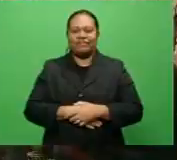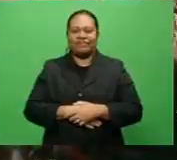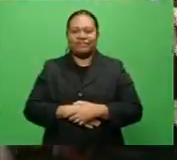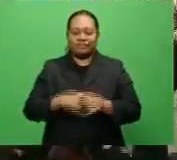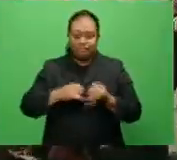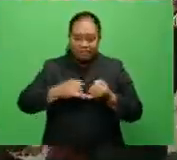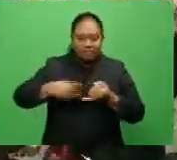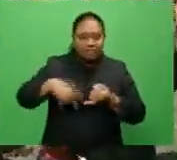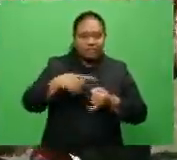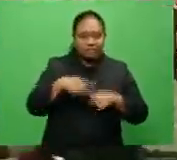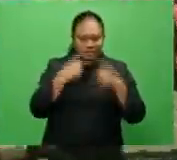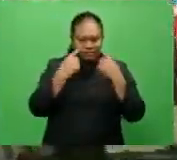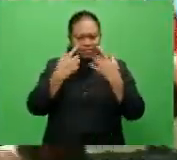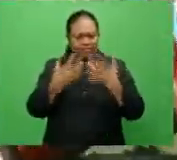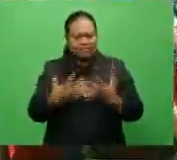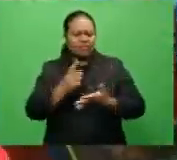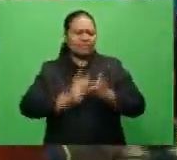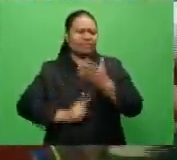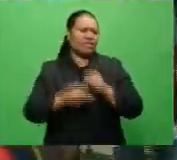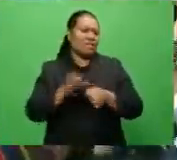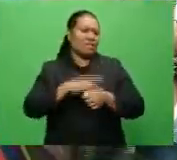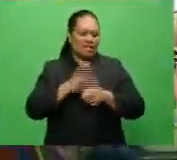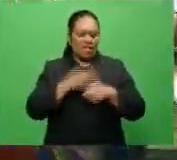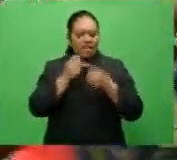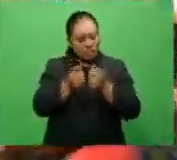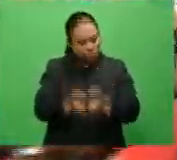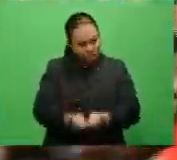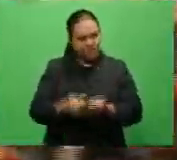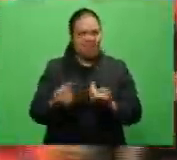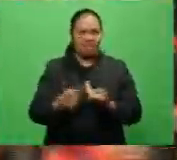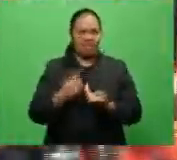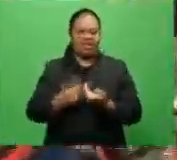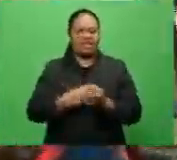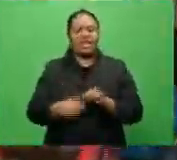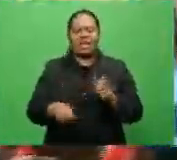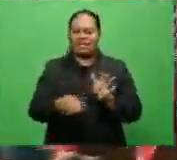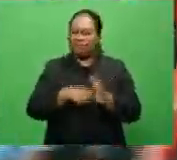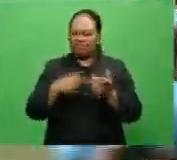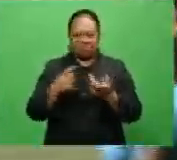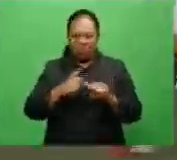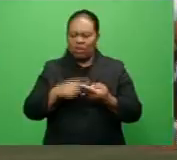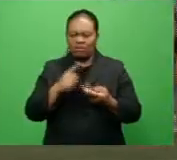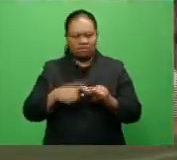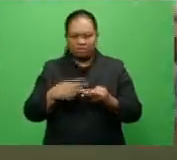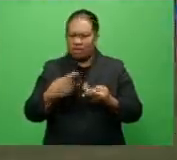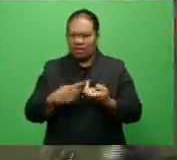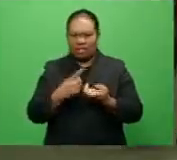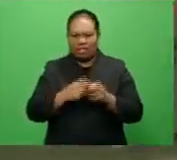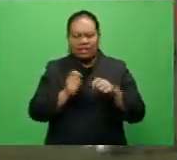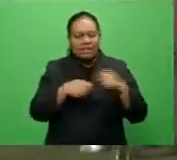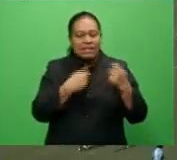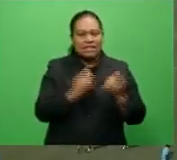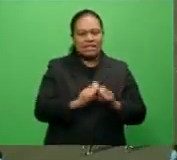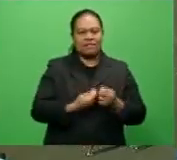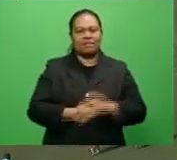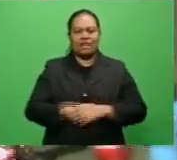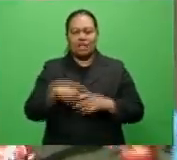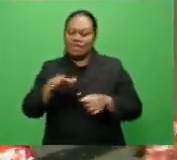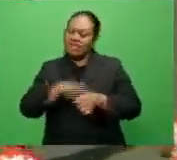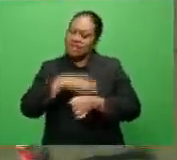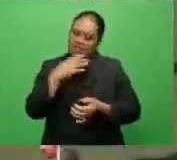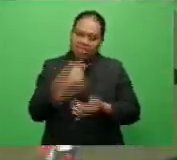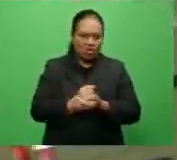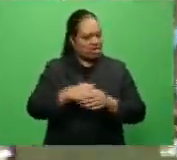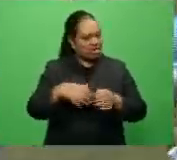ran riot in the second half with tries from Leone Nawai, Seterek Raomba and replacement centre Absalom Evota, who sealed the win with